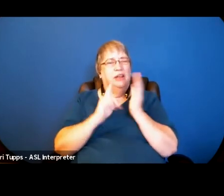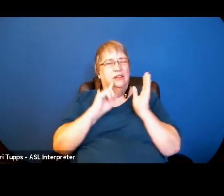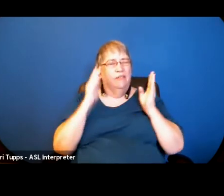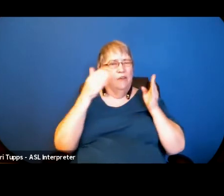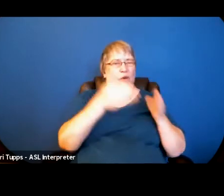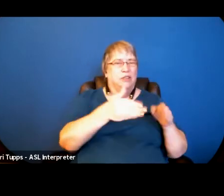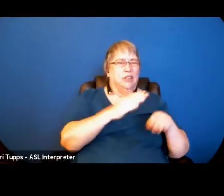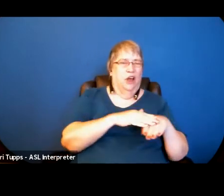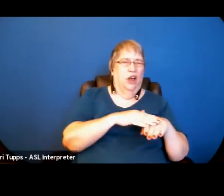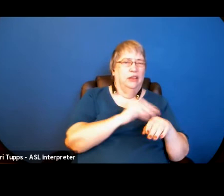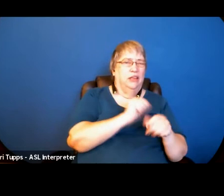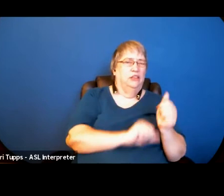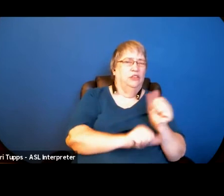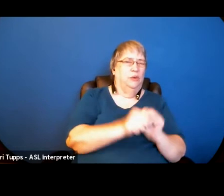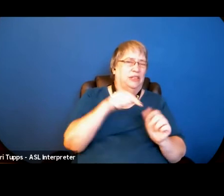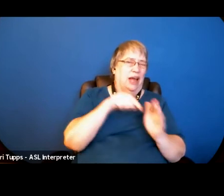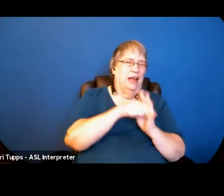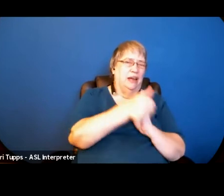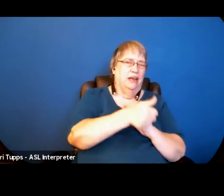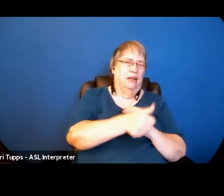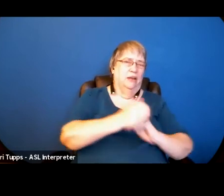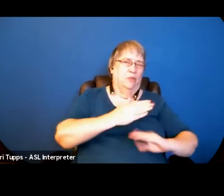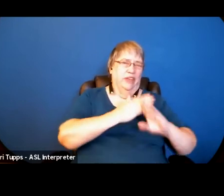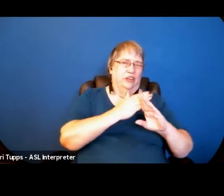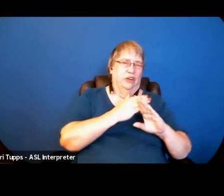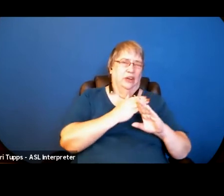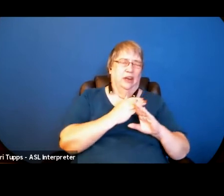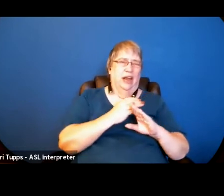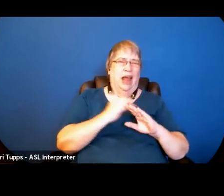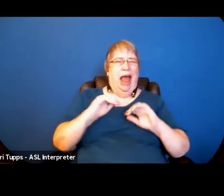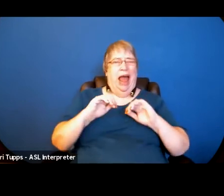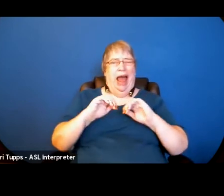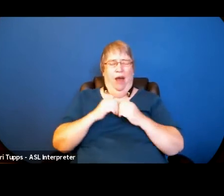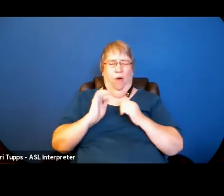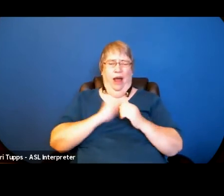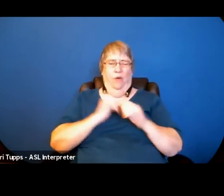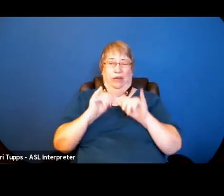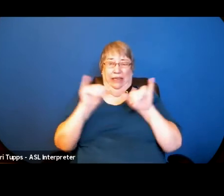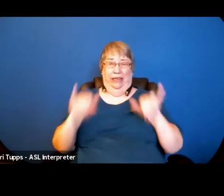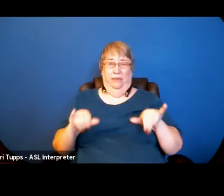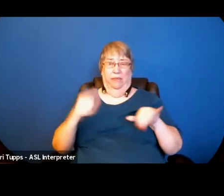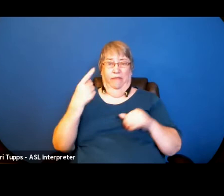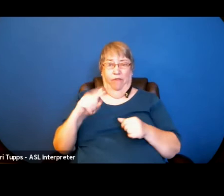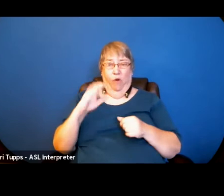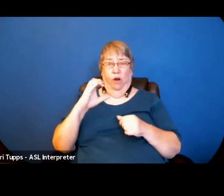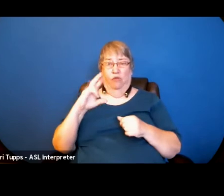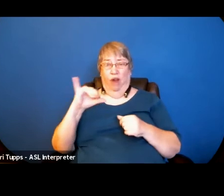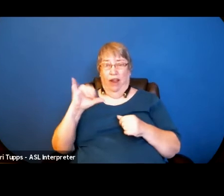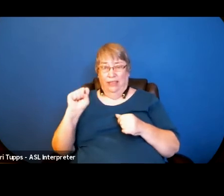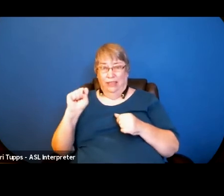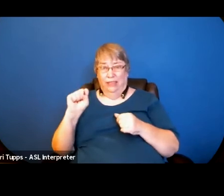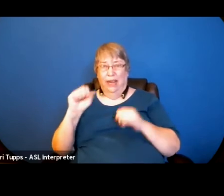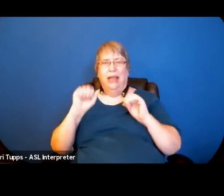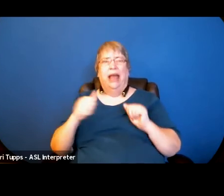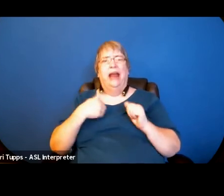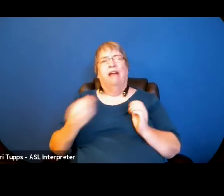We're thinking about how do we provide our crisis system with additional support for assessment for children and